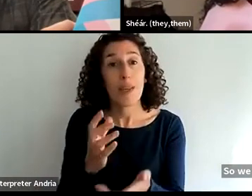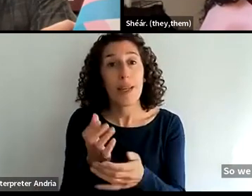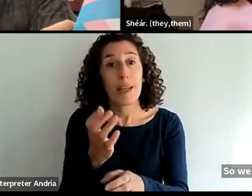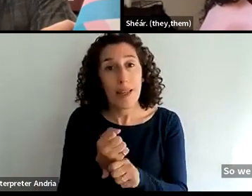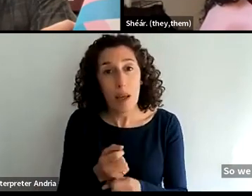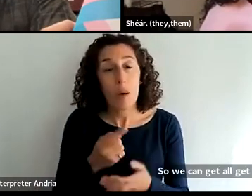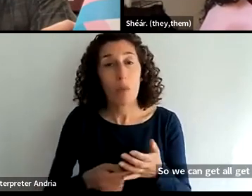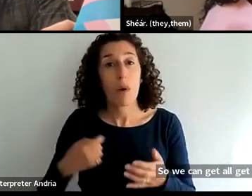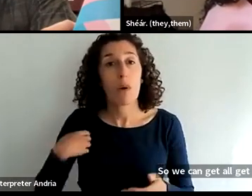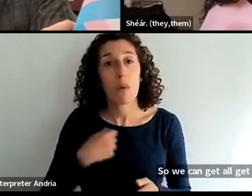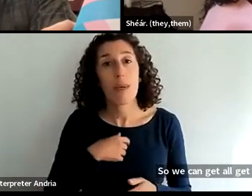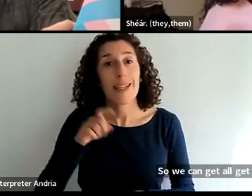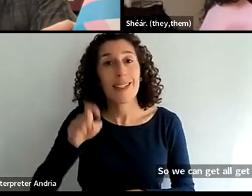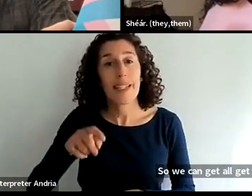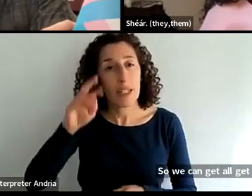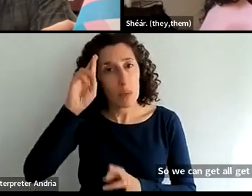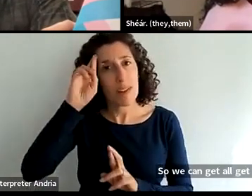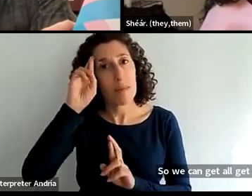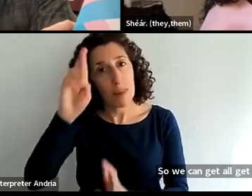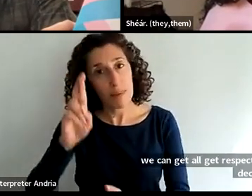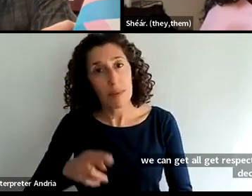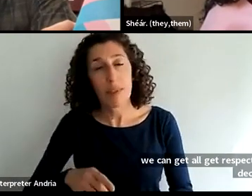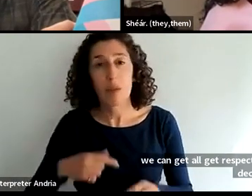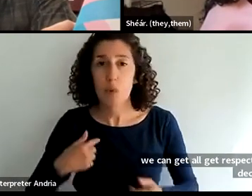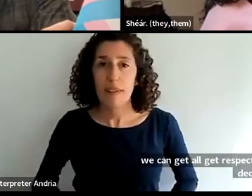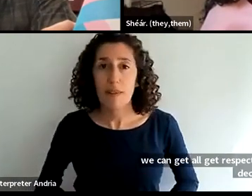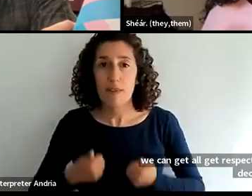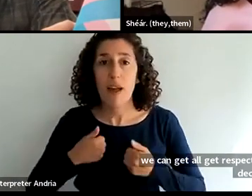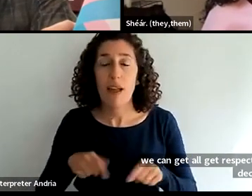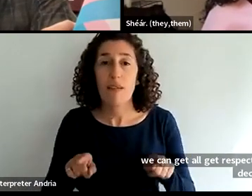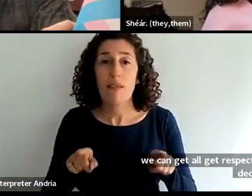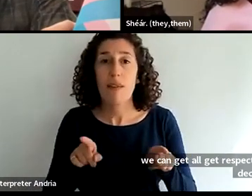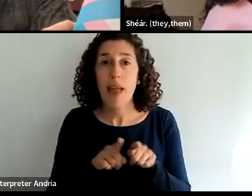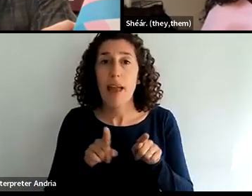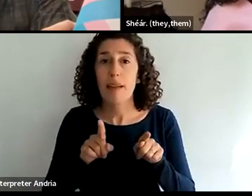as decent humans. Okay? I can go